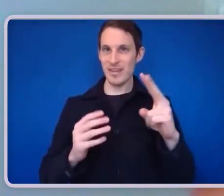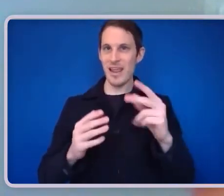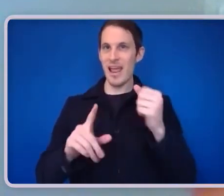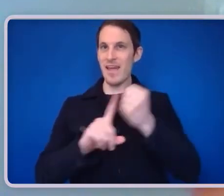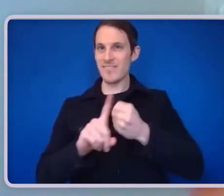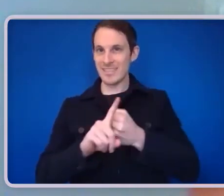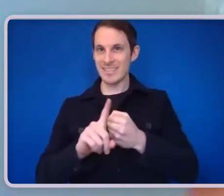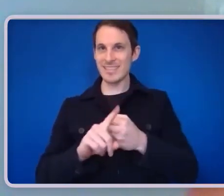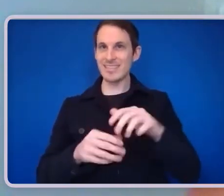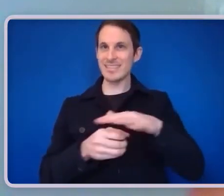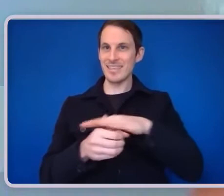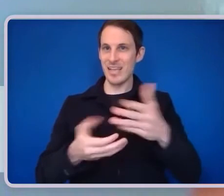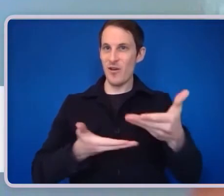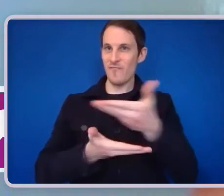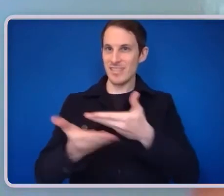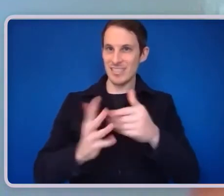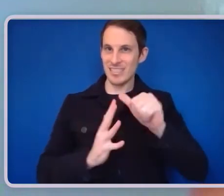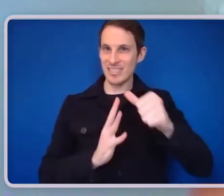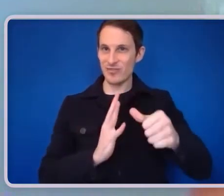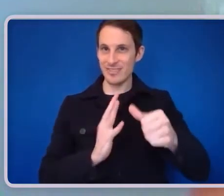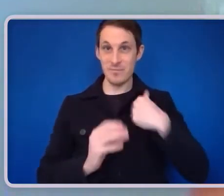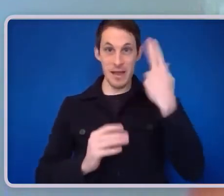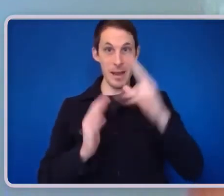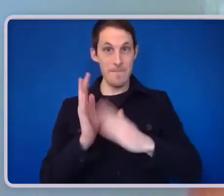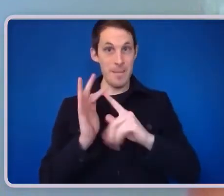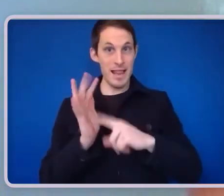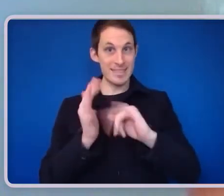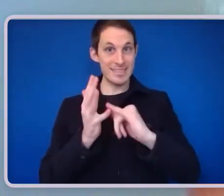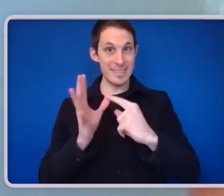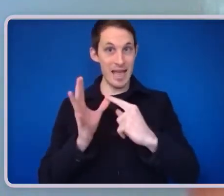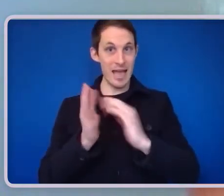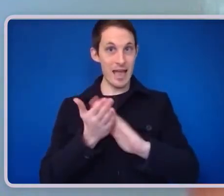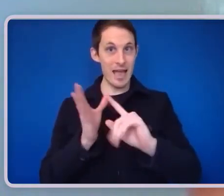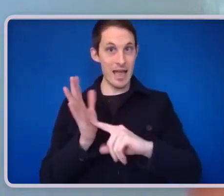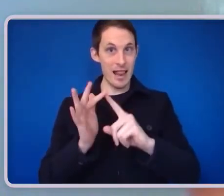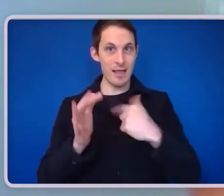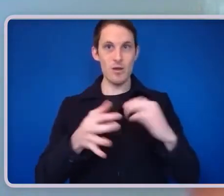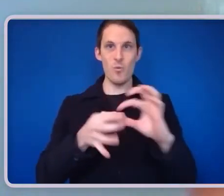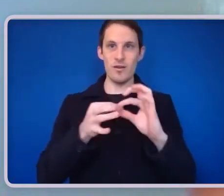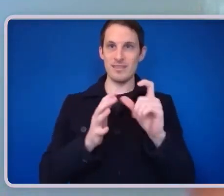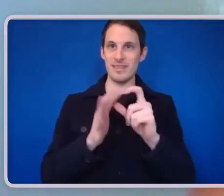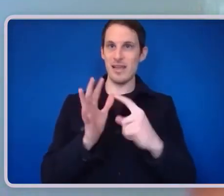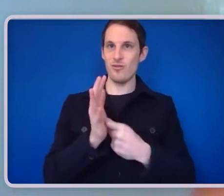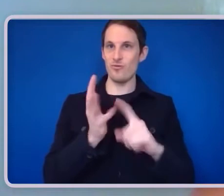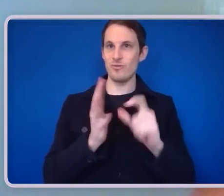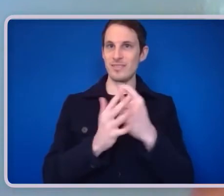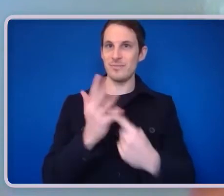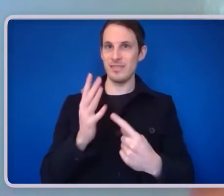series. My name is Melissa Hayo, and I am the coordinator of the Disability Advocacy Resource Unit.